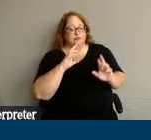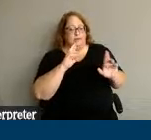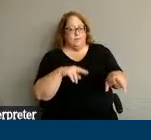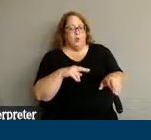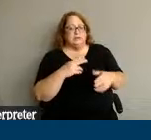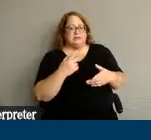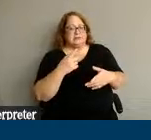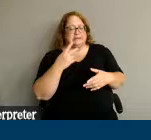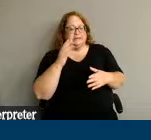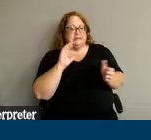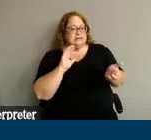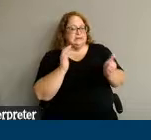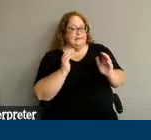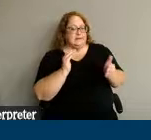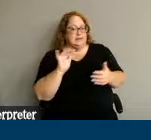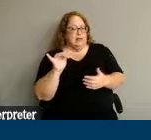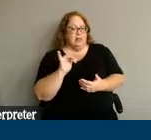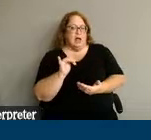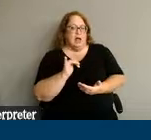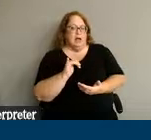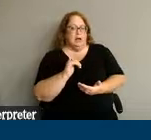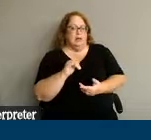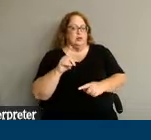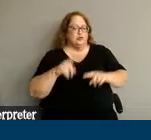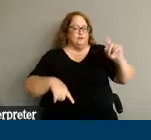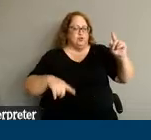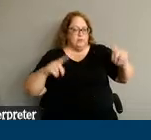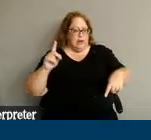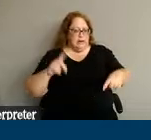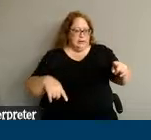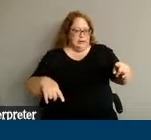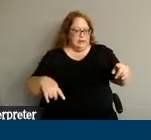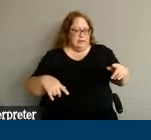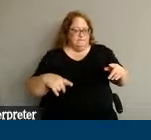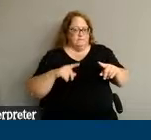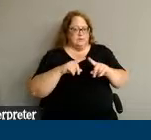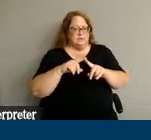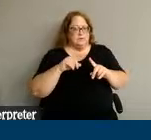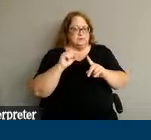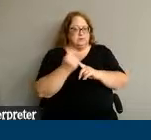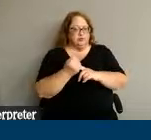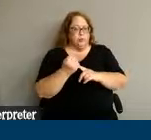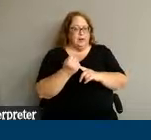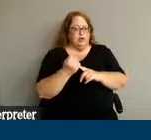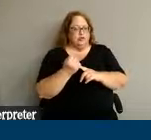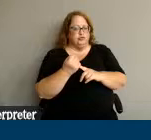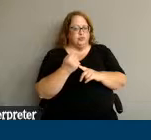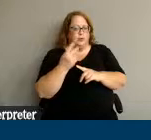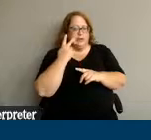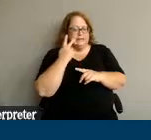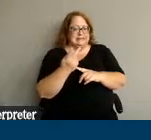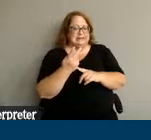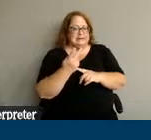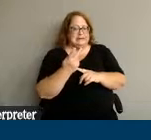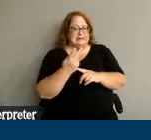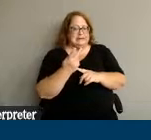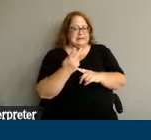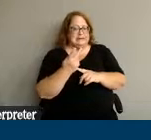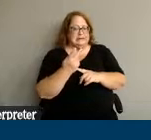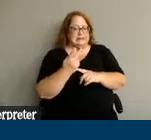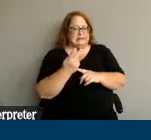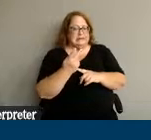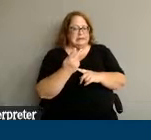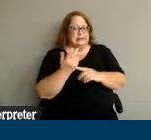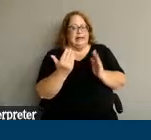it seems like there's a wide variety of practices, and there are situations where I run into, again, I'm